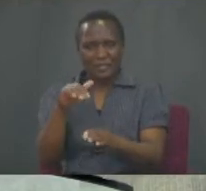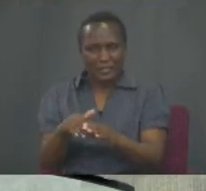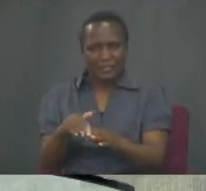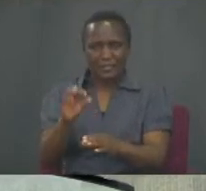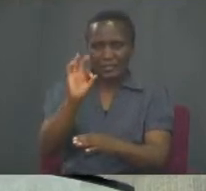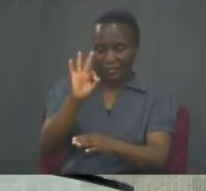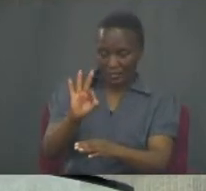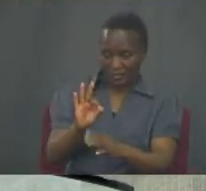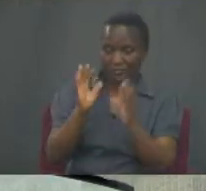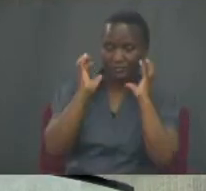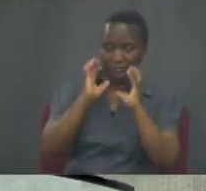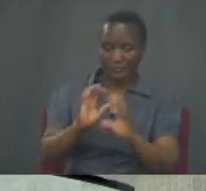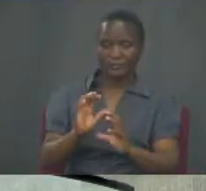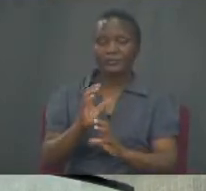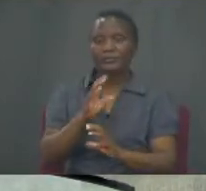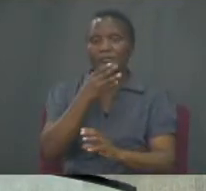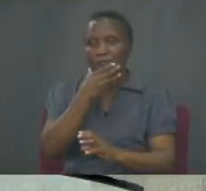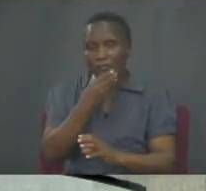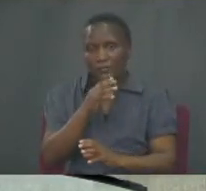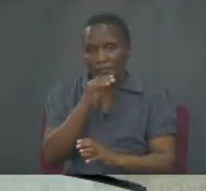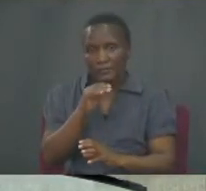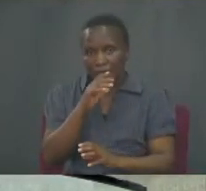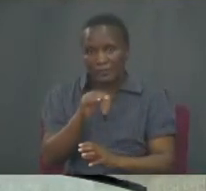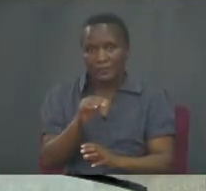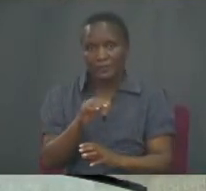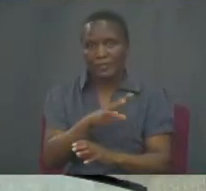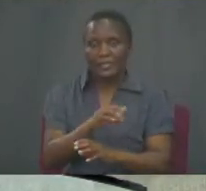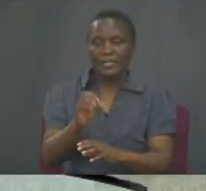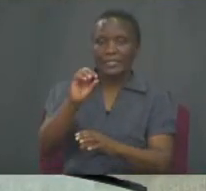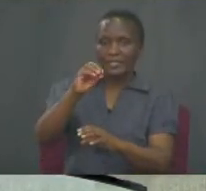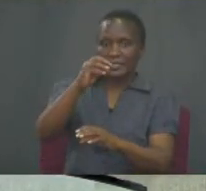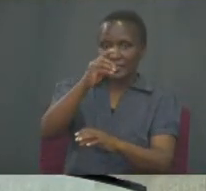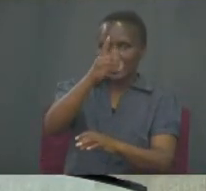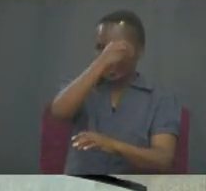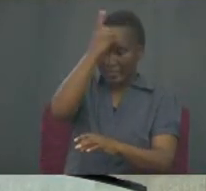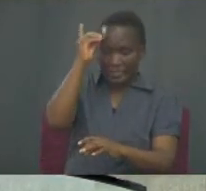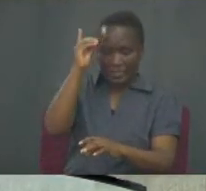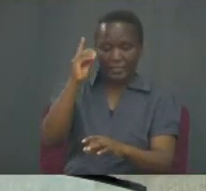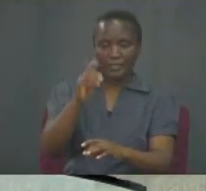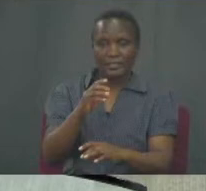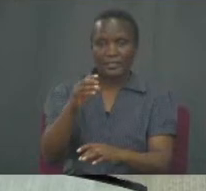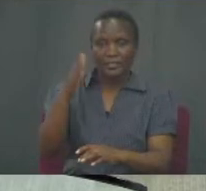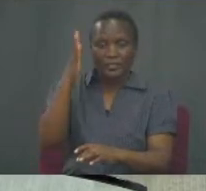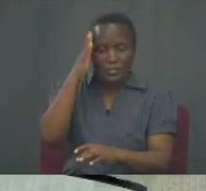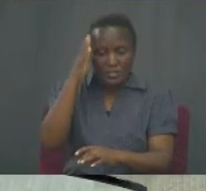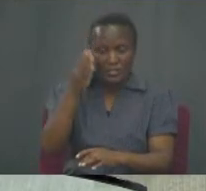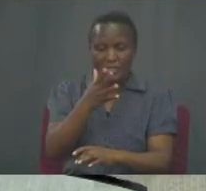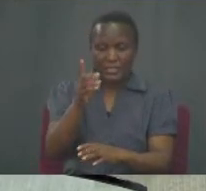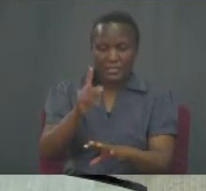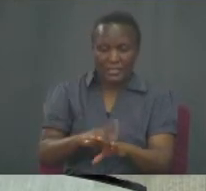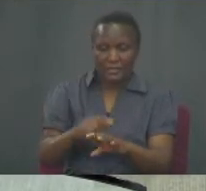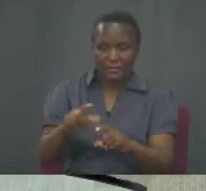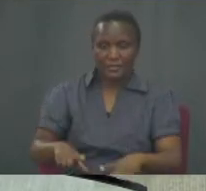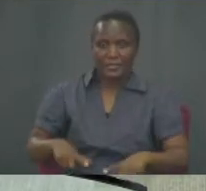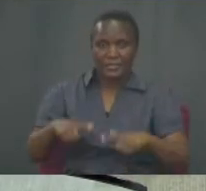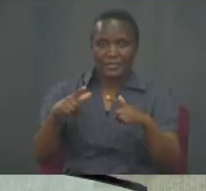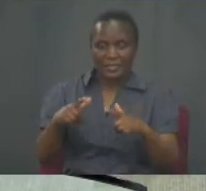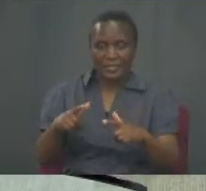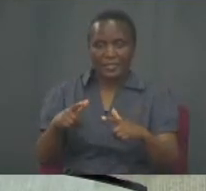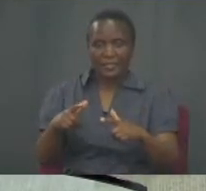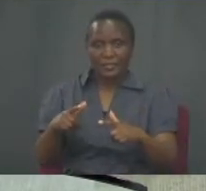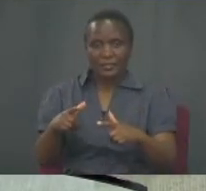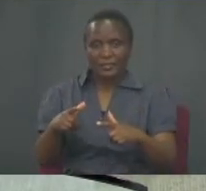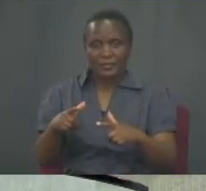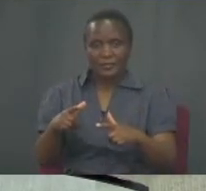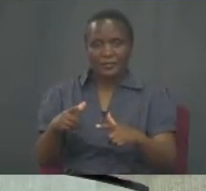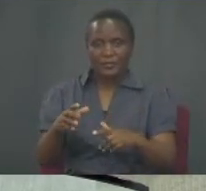fire. Daniel experienced that. There are moments in life, it's not every time that you fall into problems that you have done something wrong. No, God may